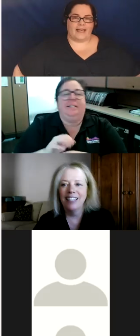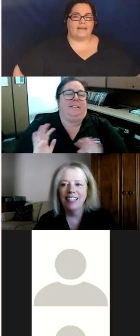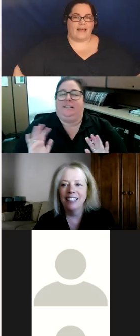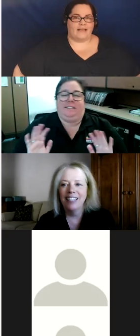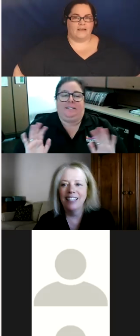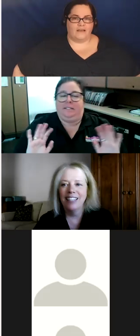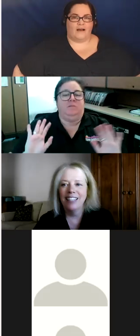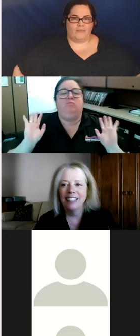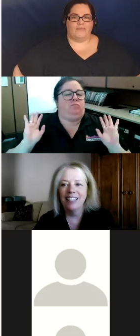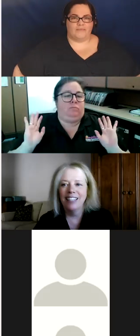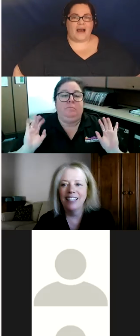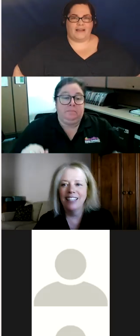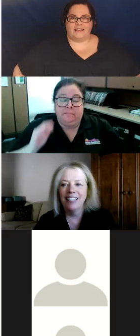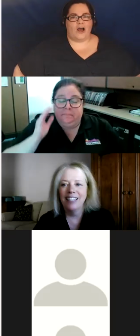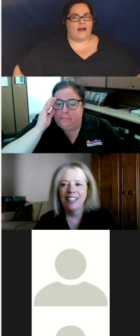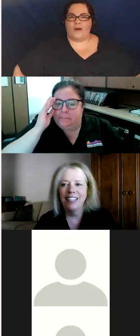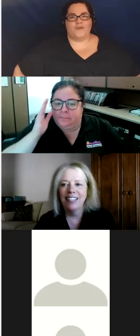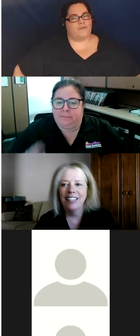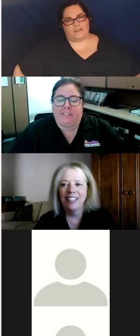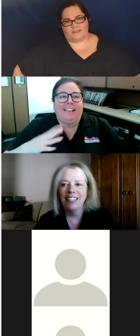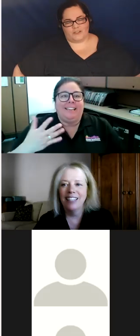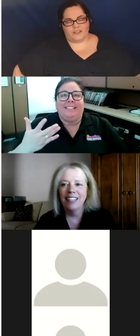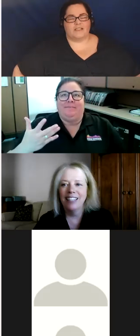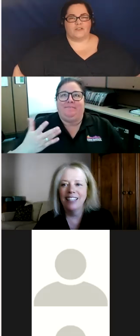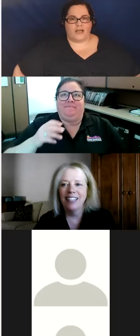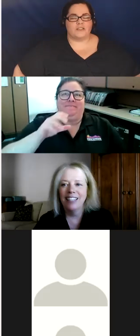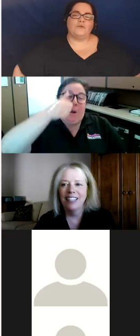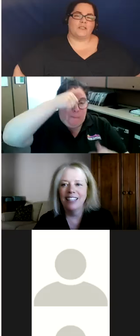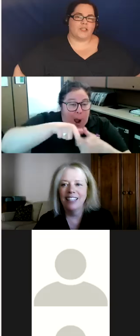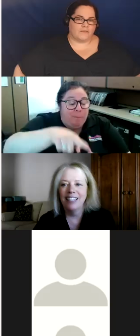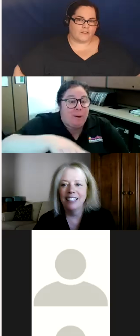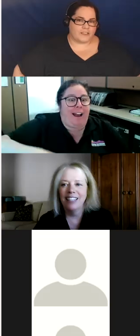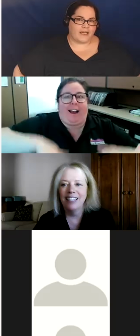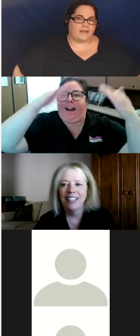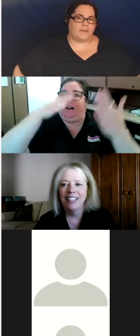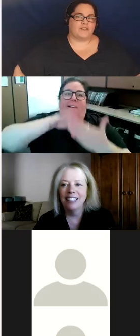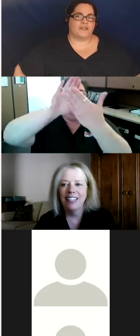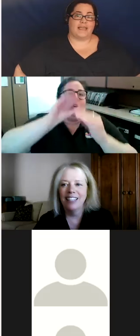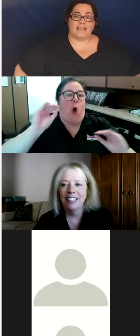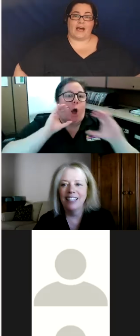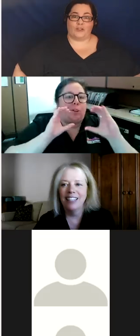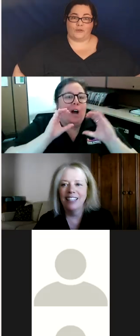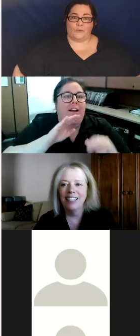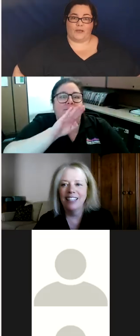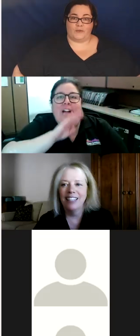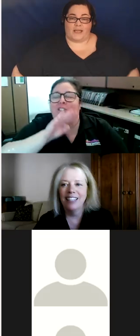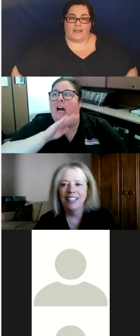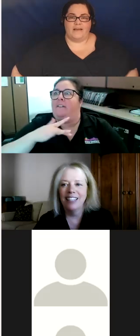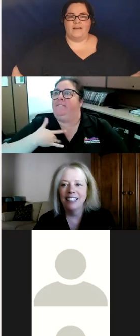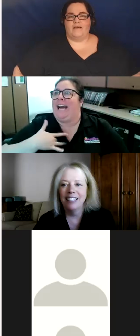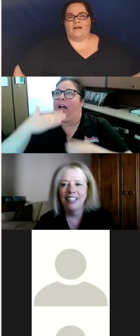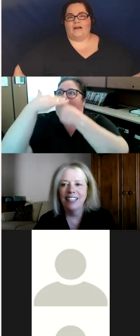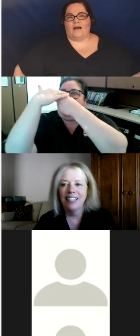going to get that smile and nod, whether the person understands or not. So you want to check for understanding and make sure that they can tell you what you